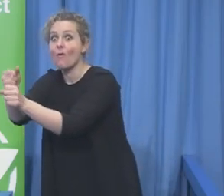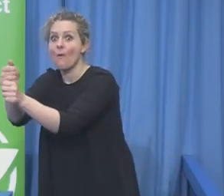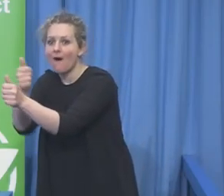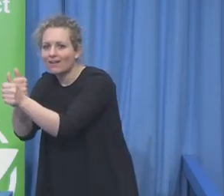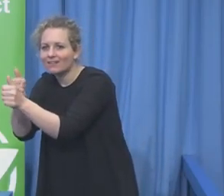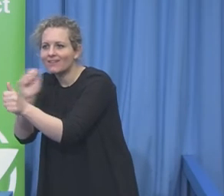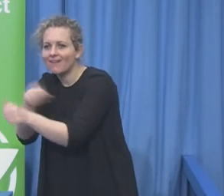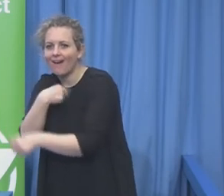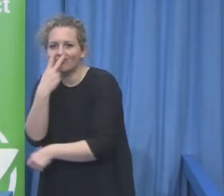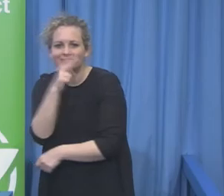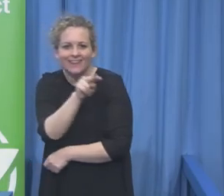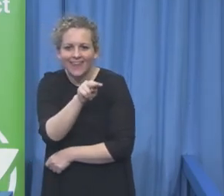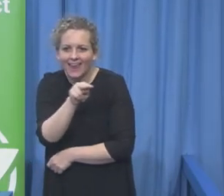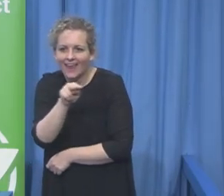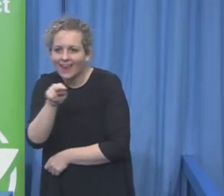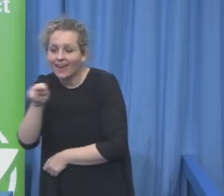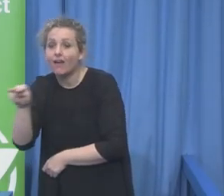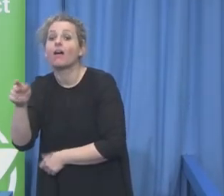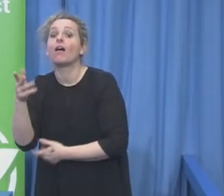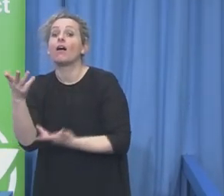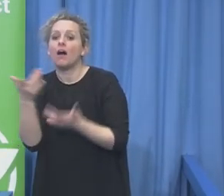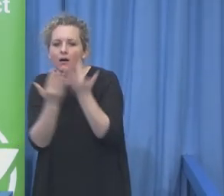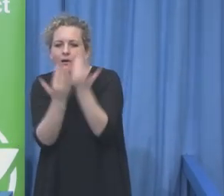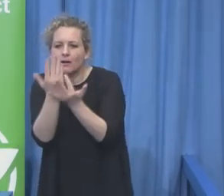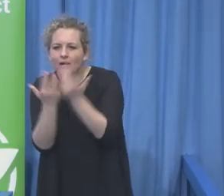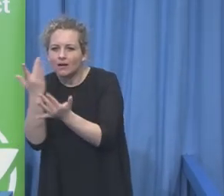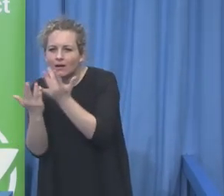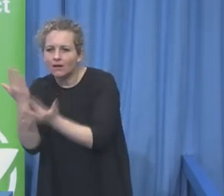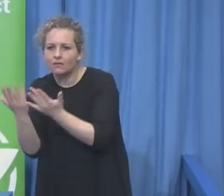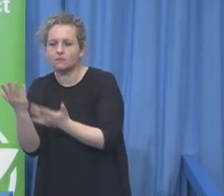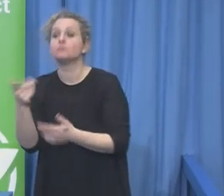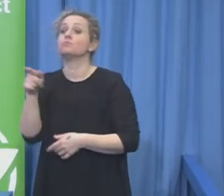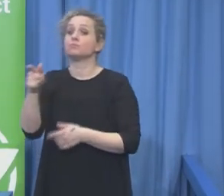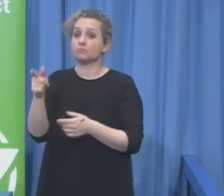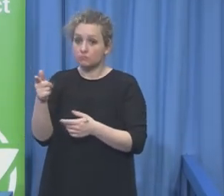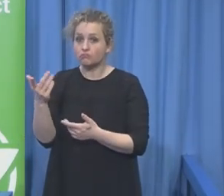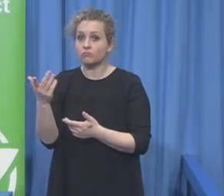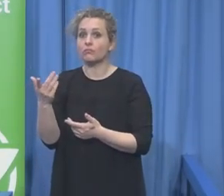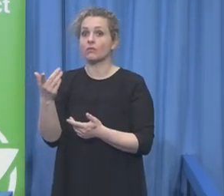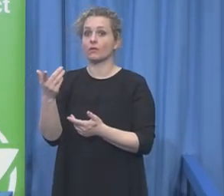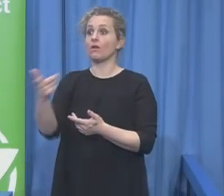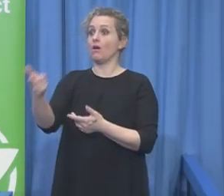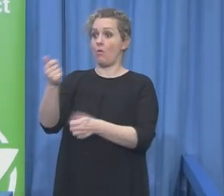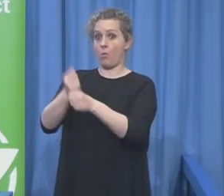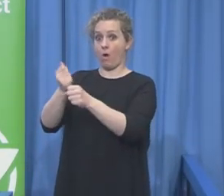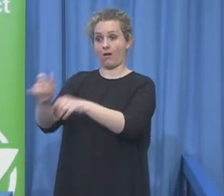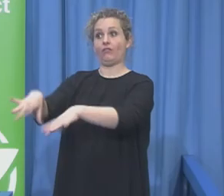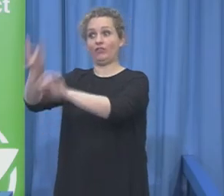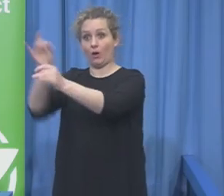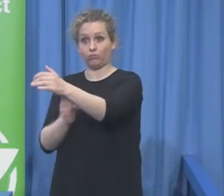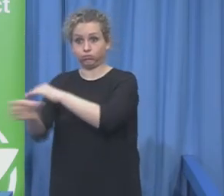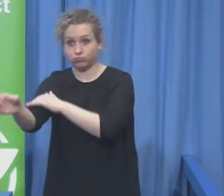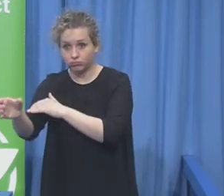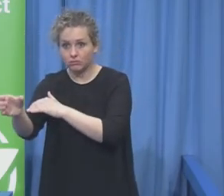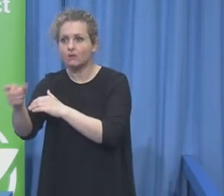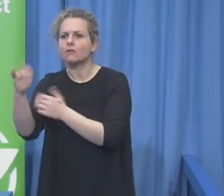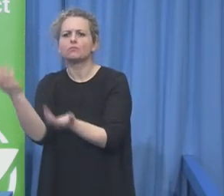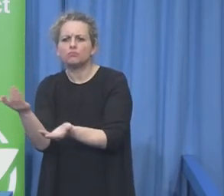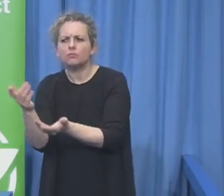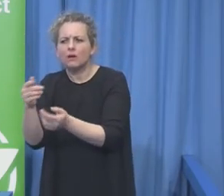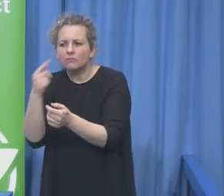of the student. So we can, for every batch and for every trade and for every country and for every period, we can measure